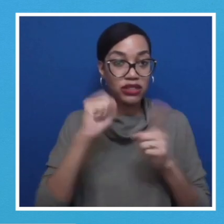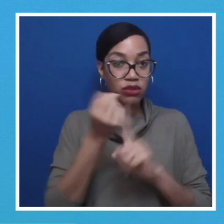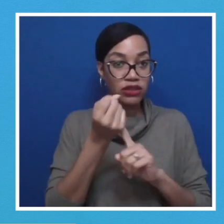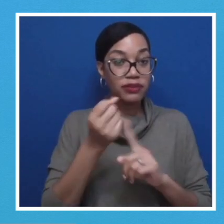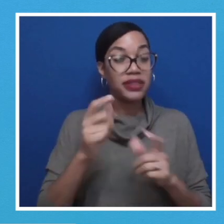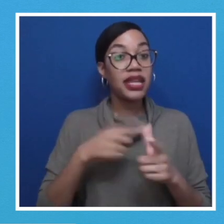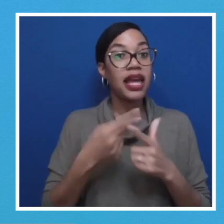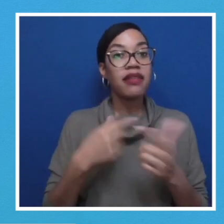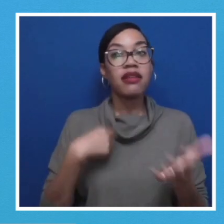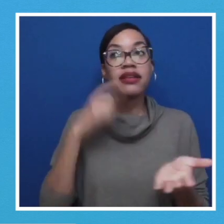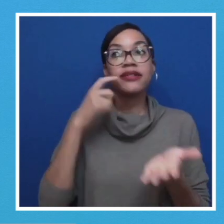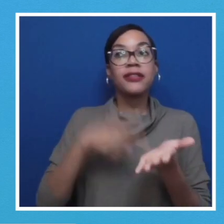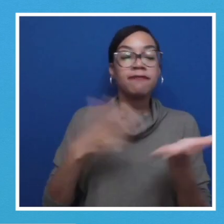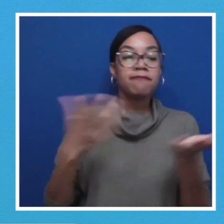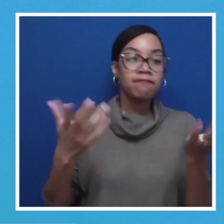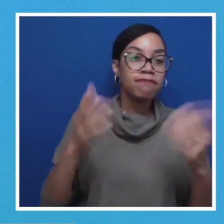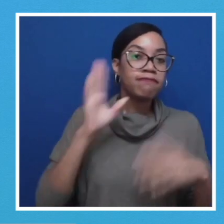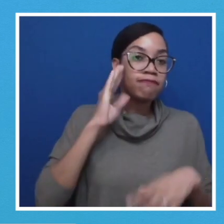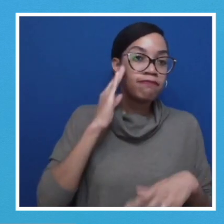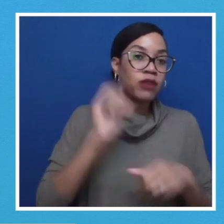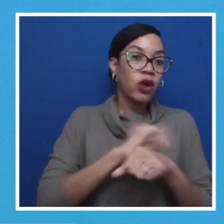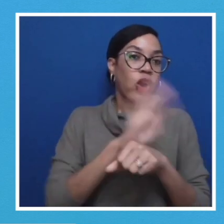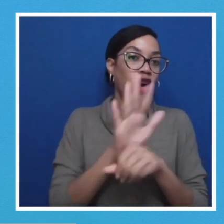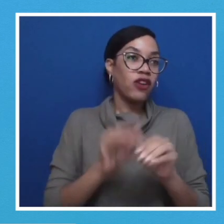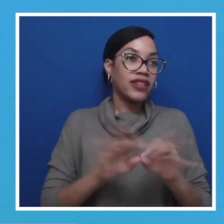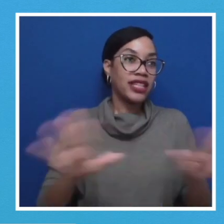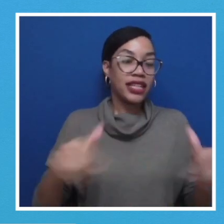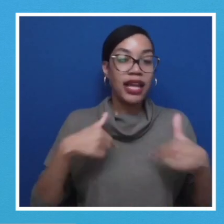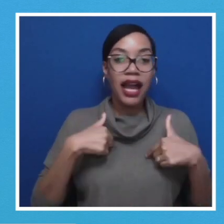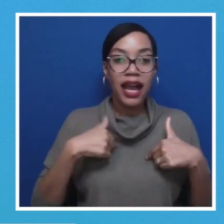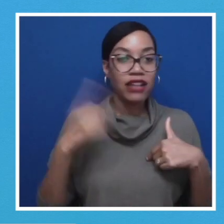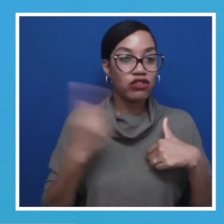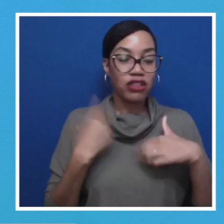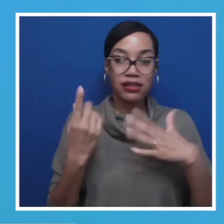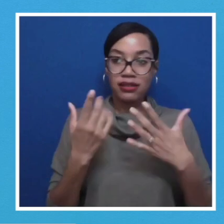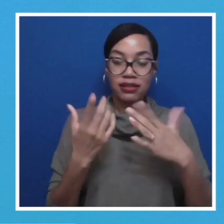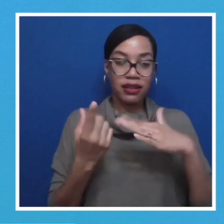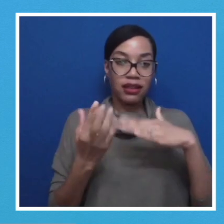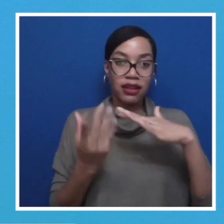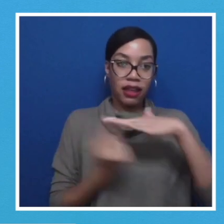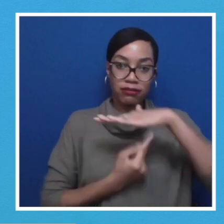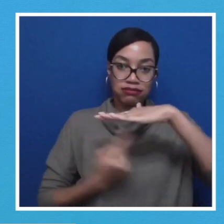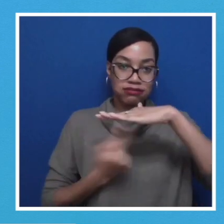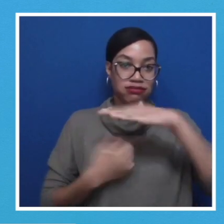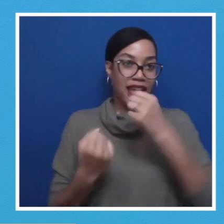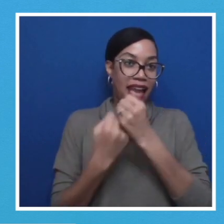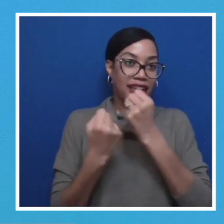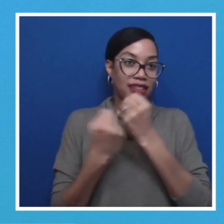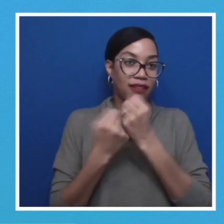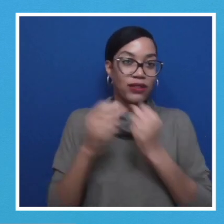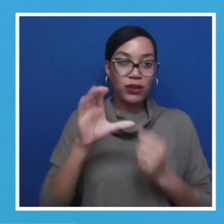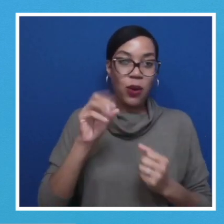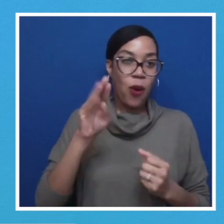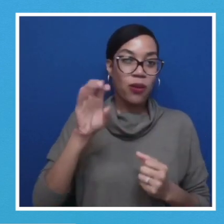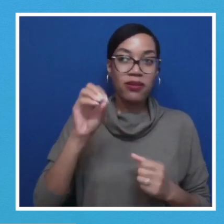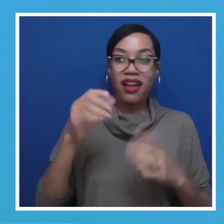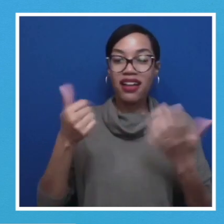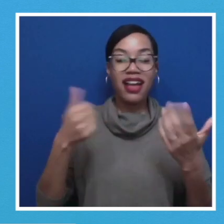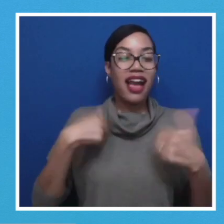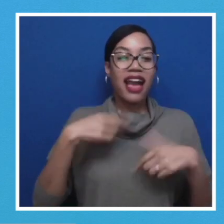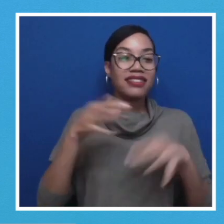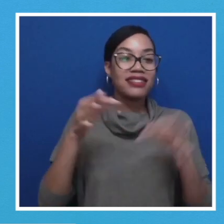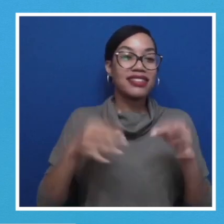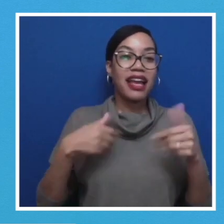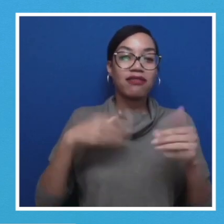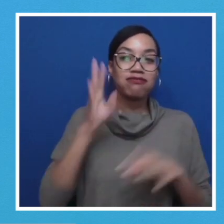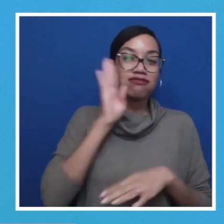over COVID. I don't know what's going on. I haven't been watching anything. I love that. Yes, activist. And I get a call from Mark, and he's like, "Do you know what's going